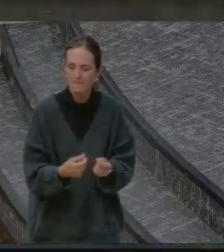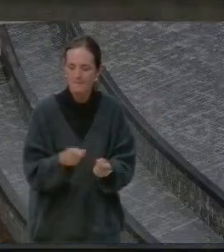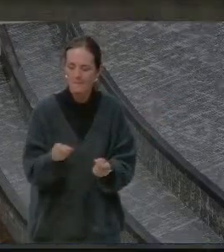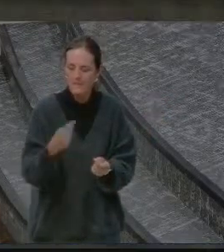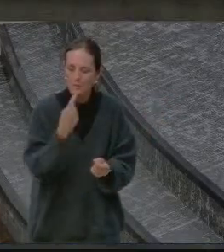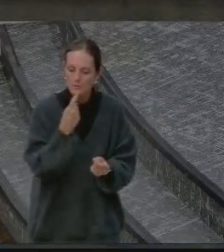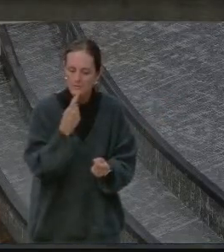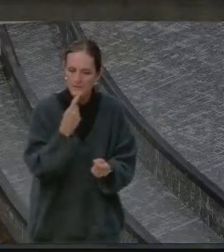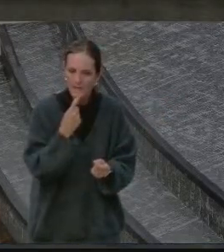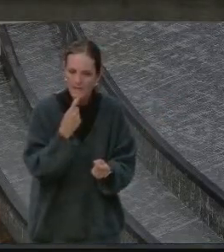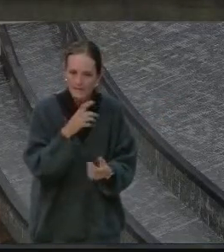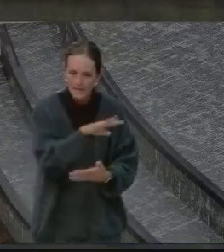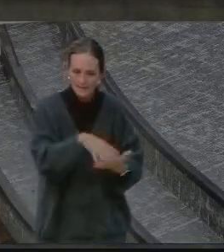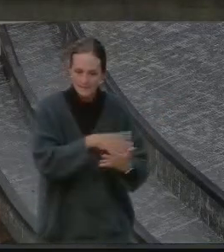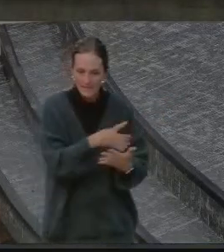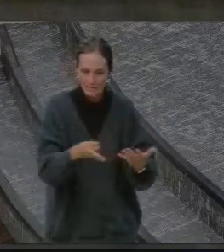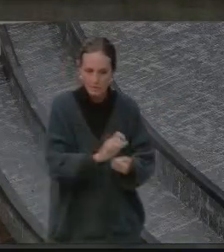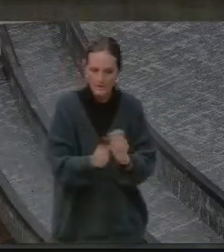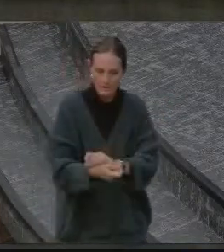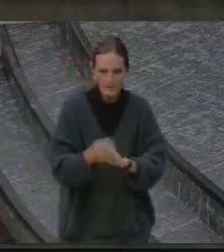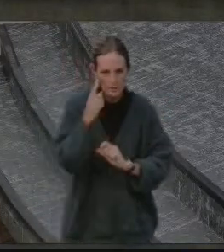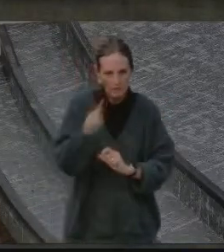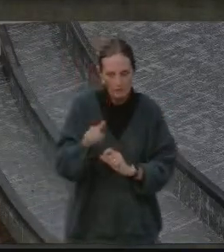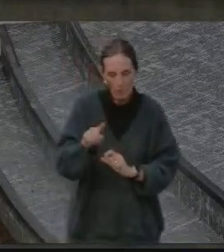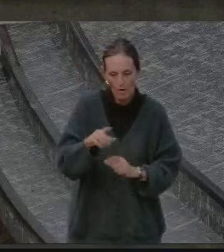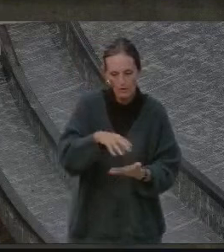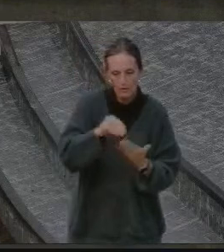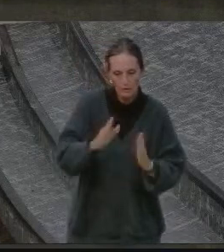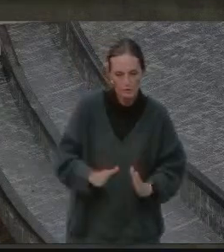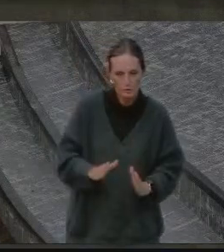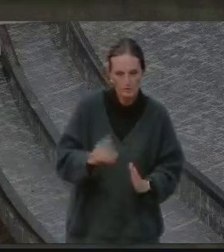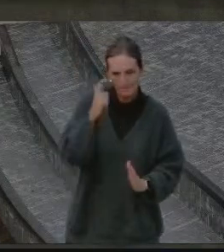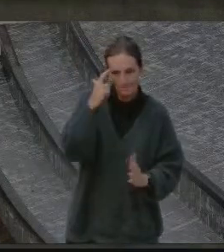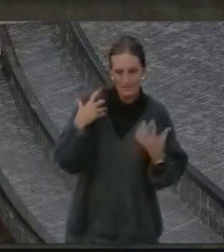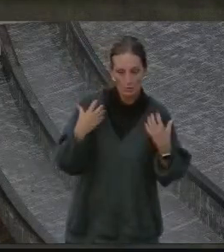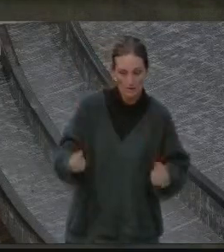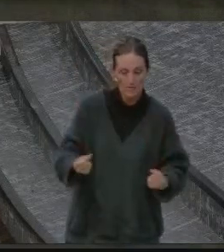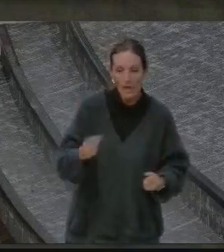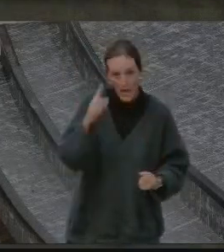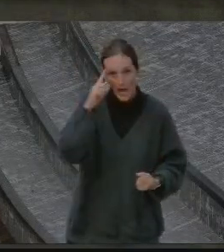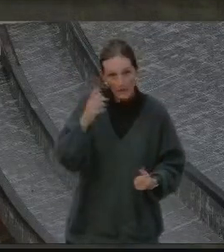considering scheduling changes for the mental health of students and educators, I think it's great